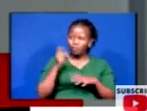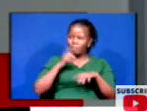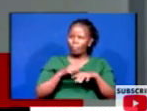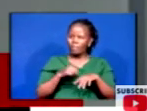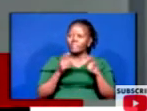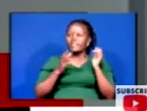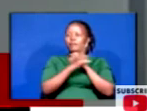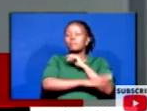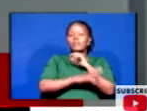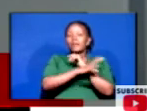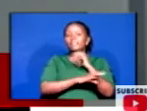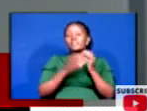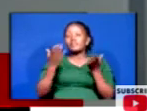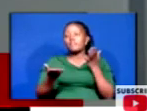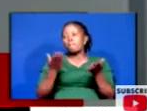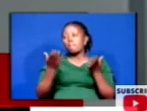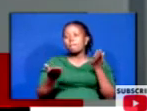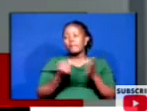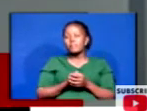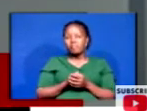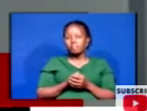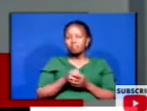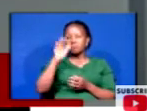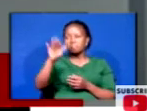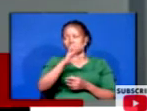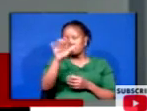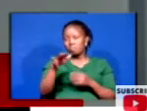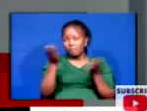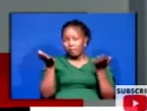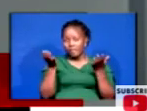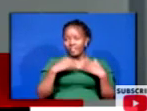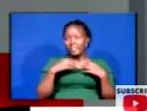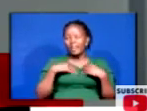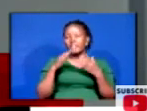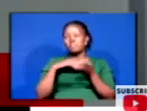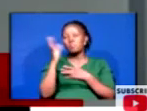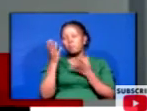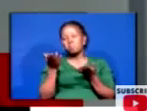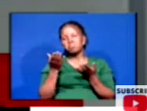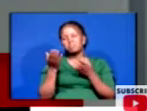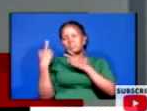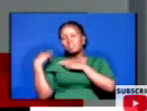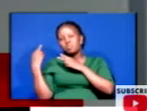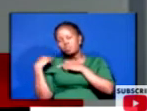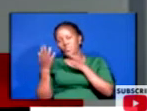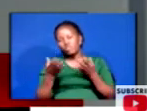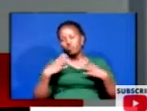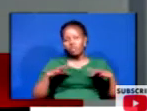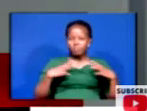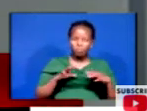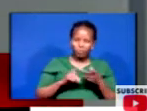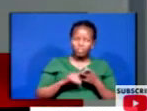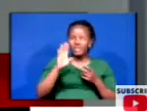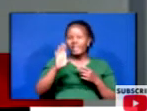the legislature is not really playing to the expectations of Mwananchi, the executive is not playing to the level that we expect as a